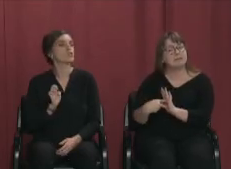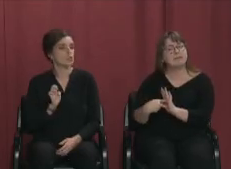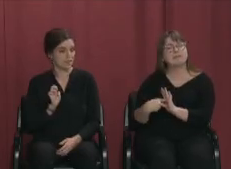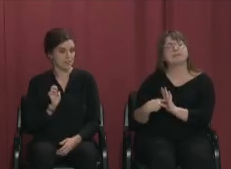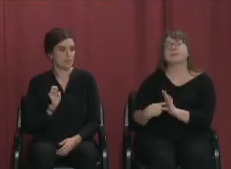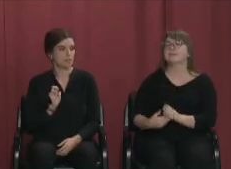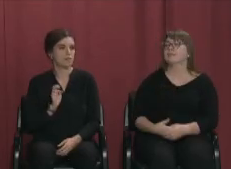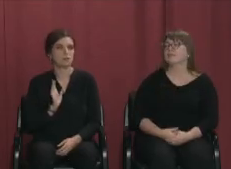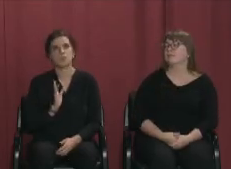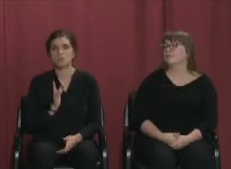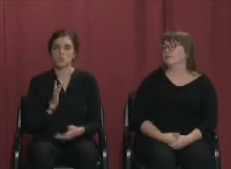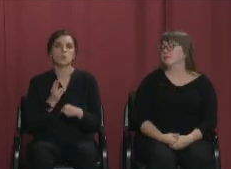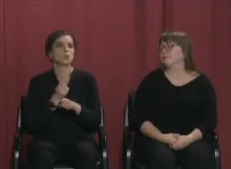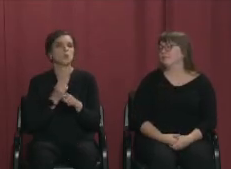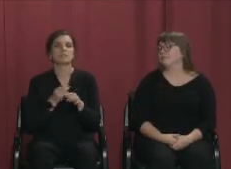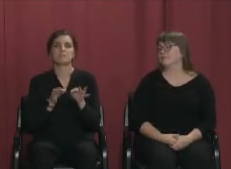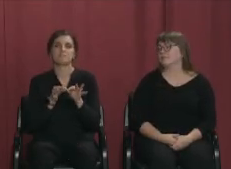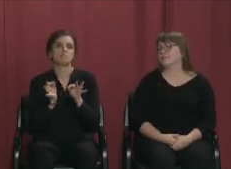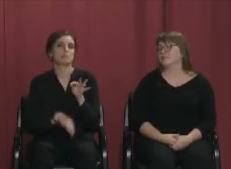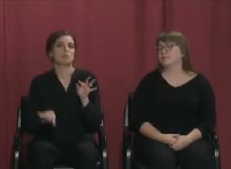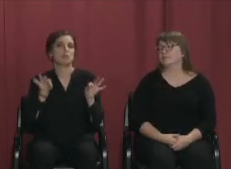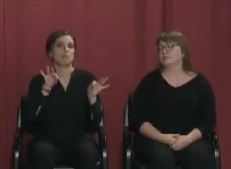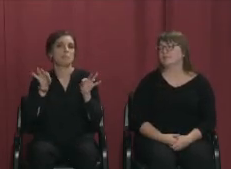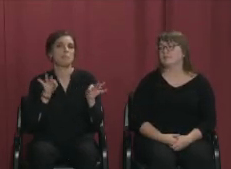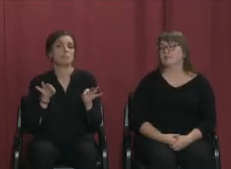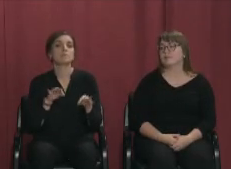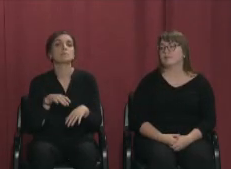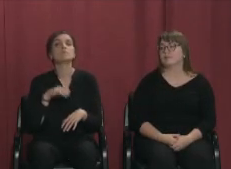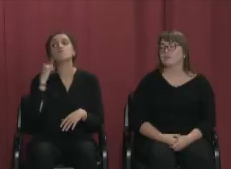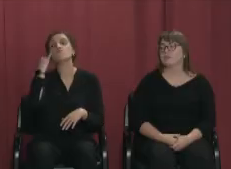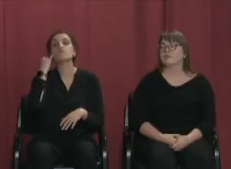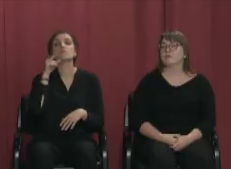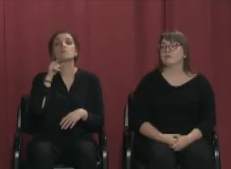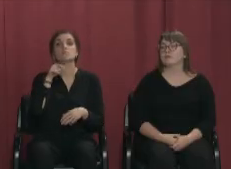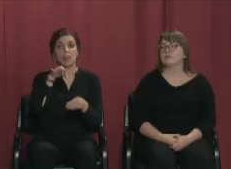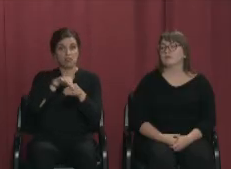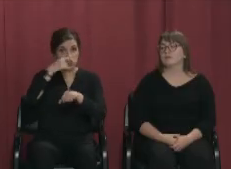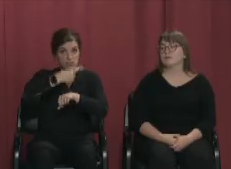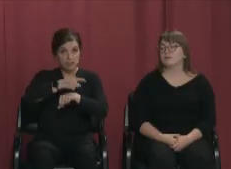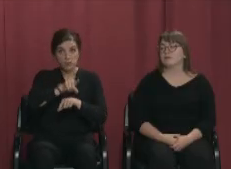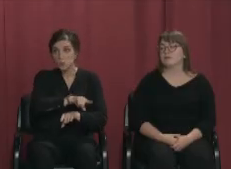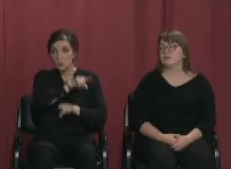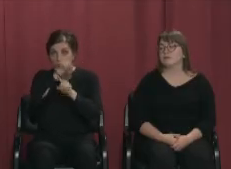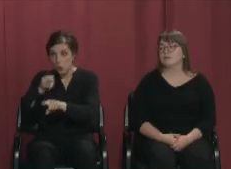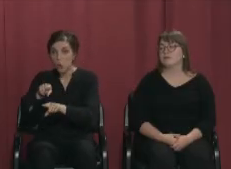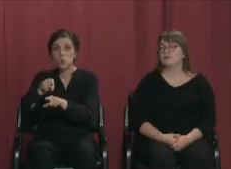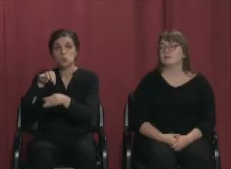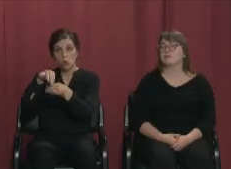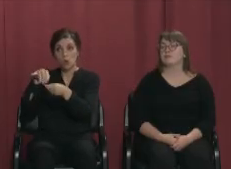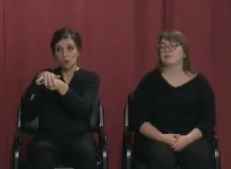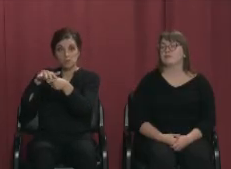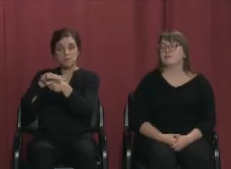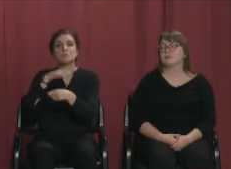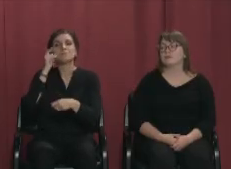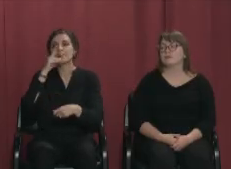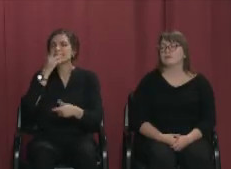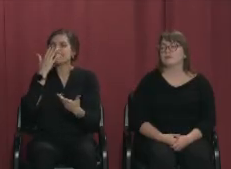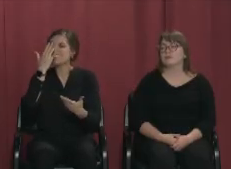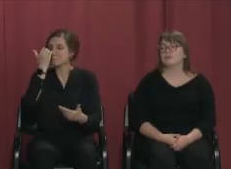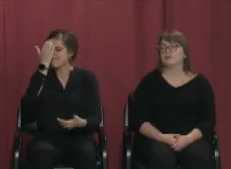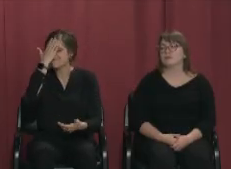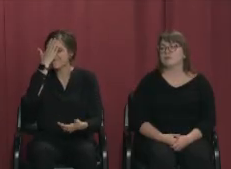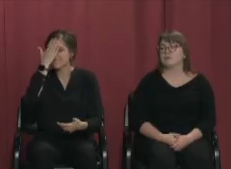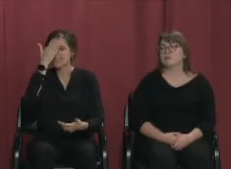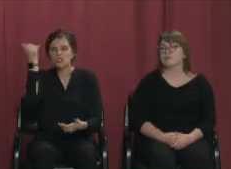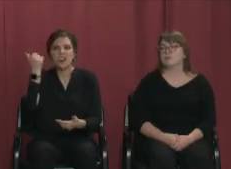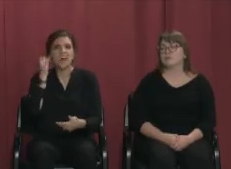and I'll just use a real simple one, is if you on election day go to your polling location and you don't bring your photo ID with you. I forgot it, don't